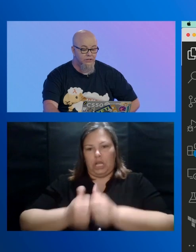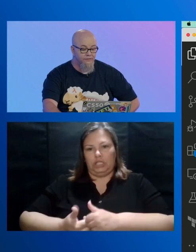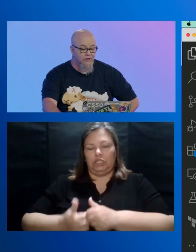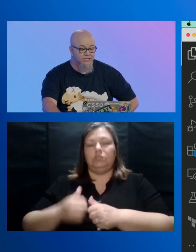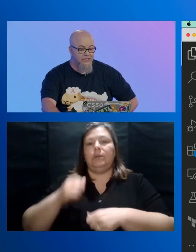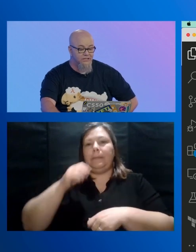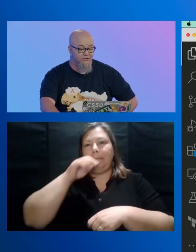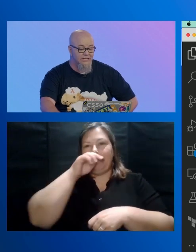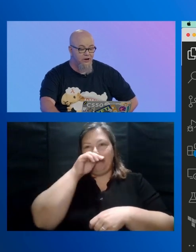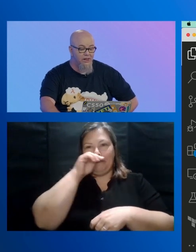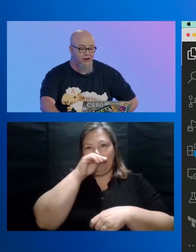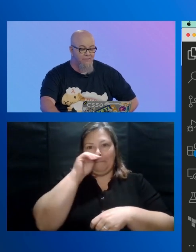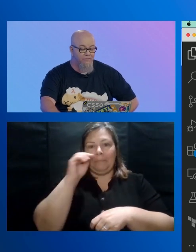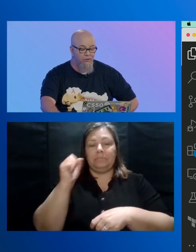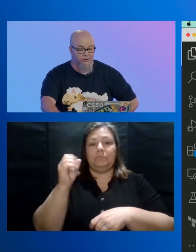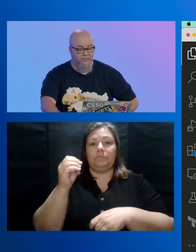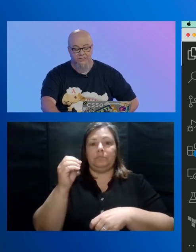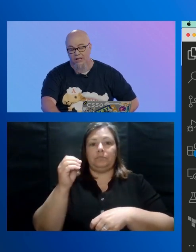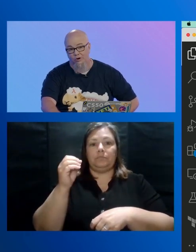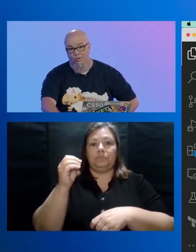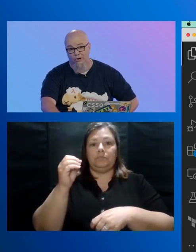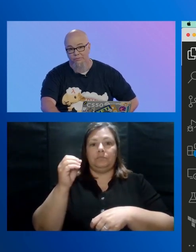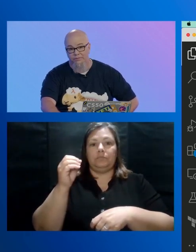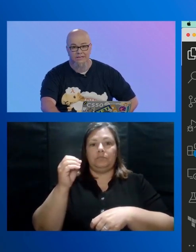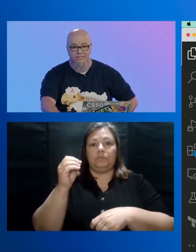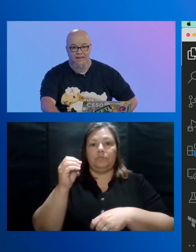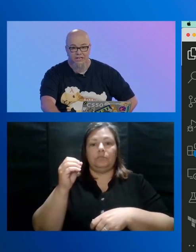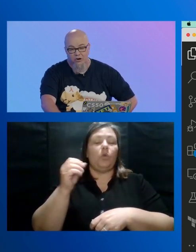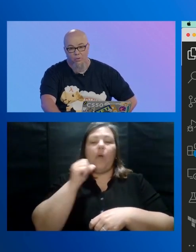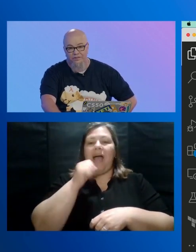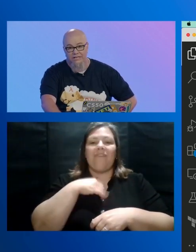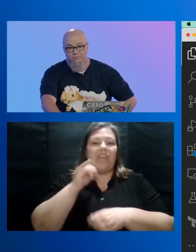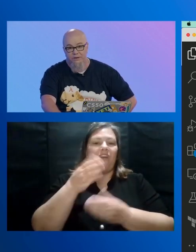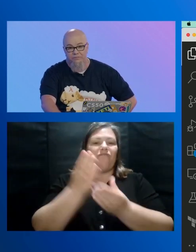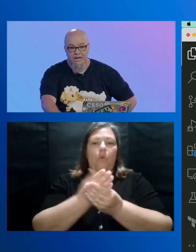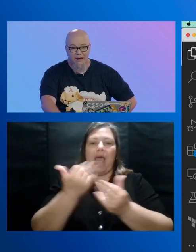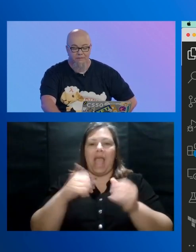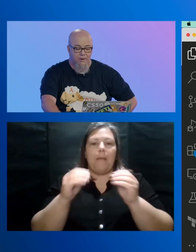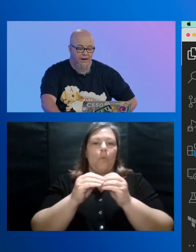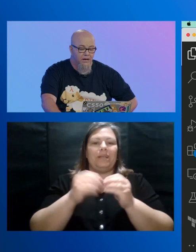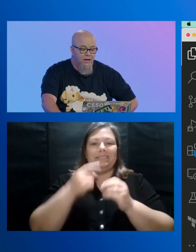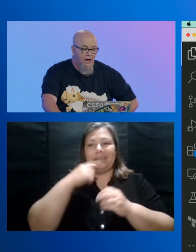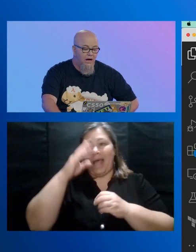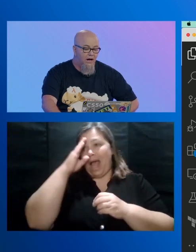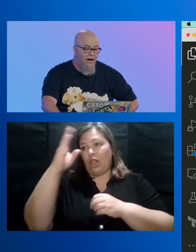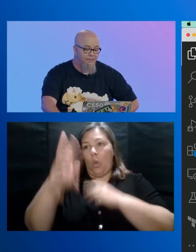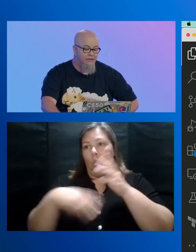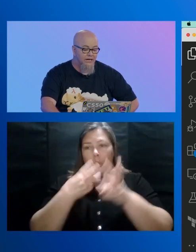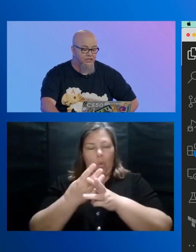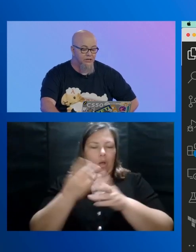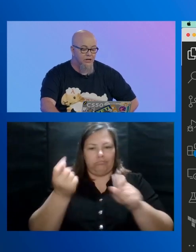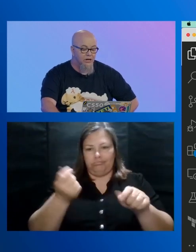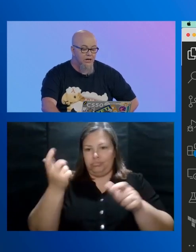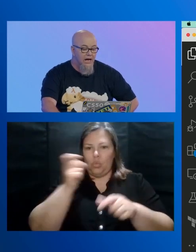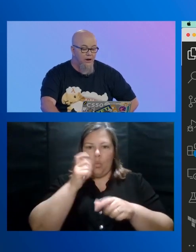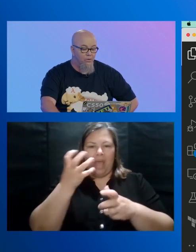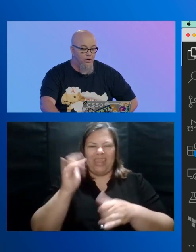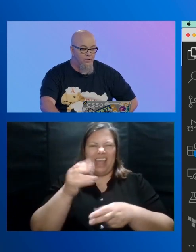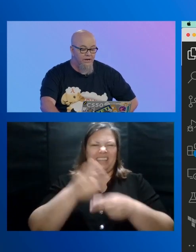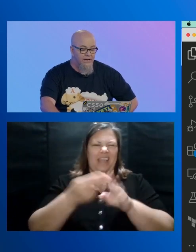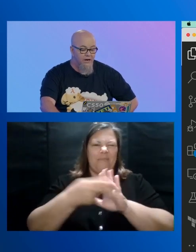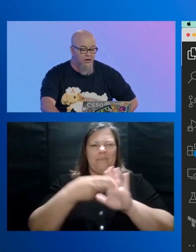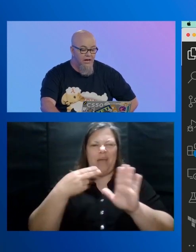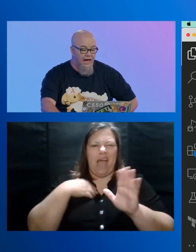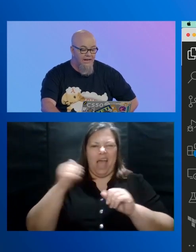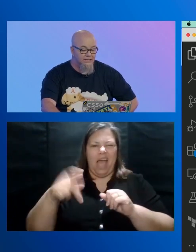you. So first thing I do is I no longer have a folder that says Hello World, because I don't want that to be the name of my application. And we'll